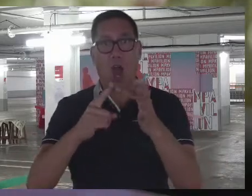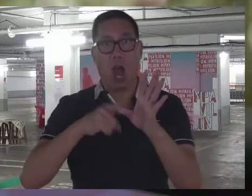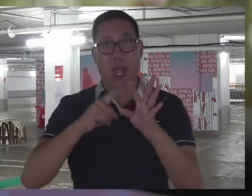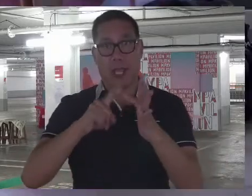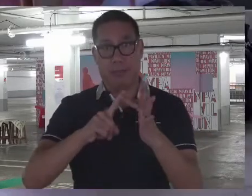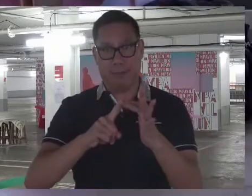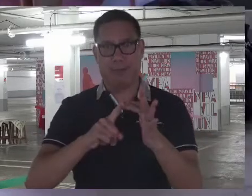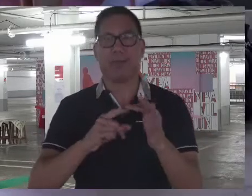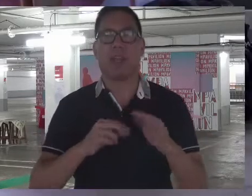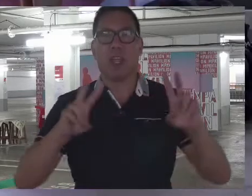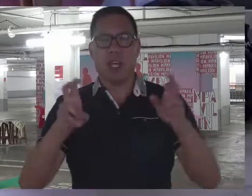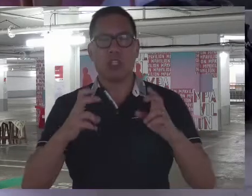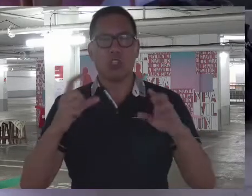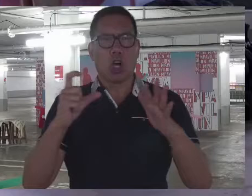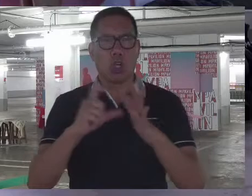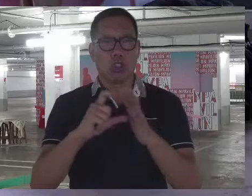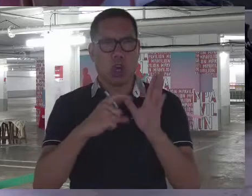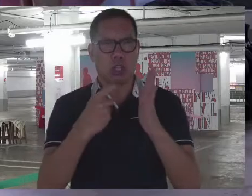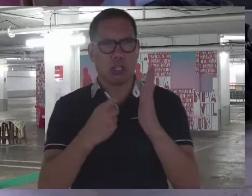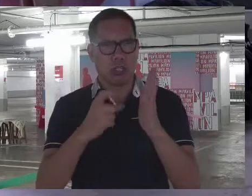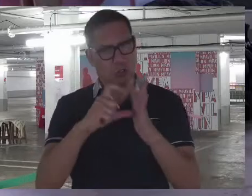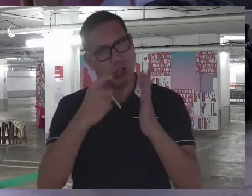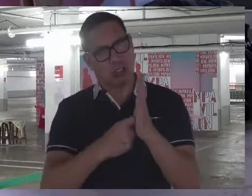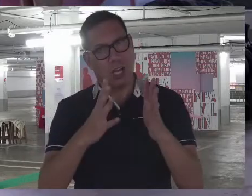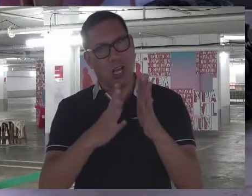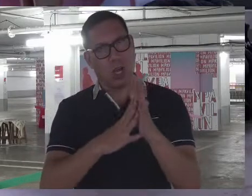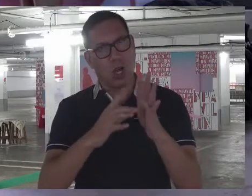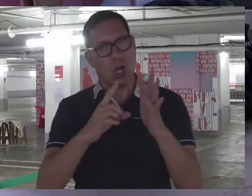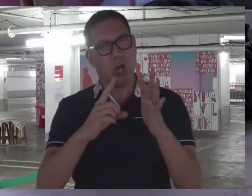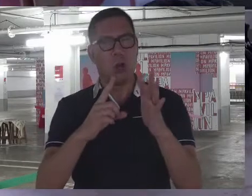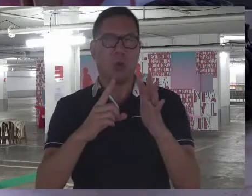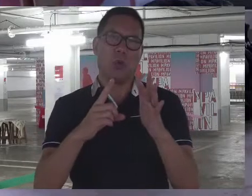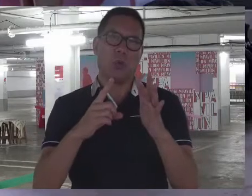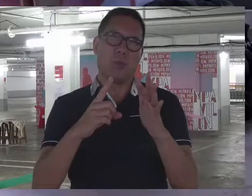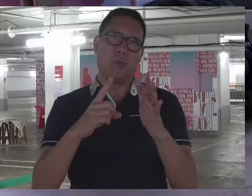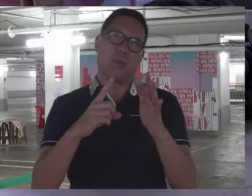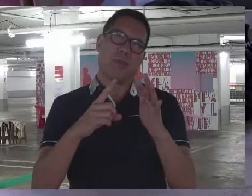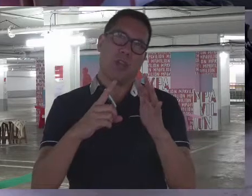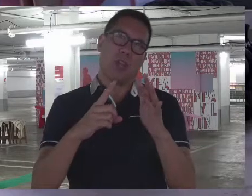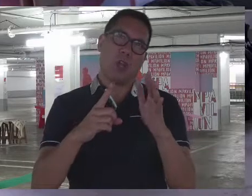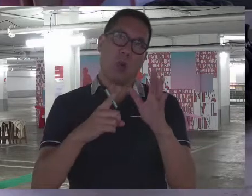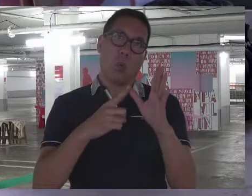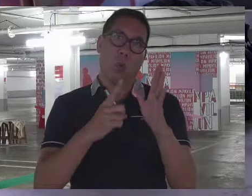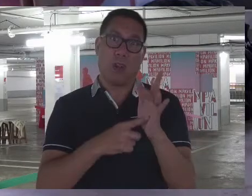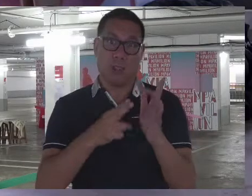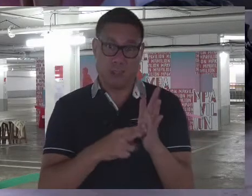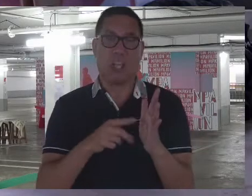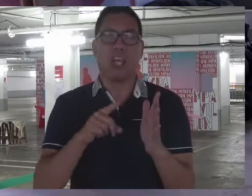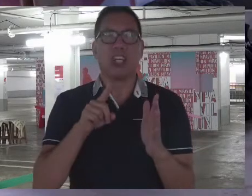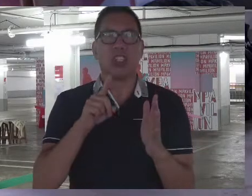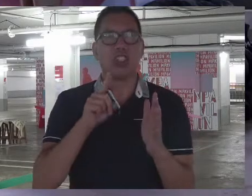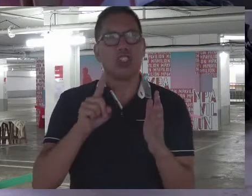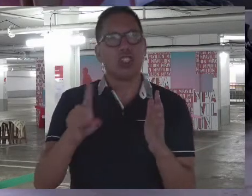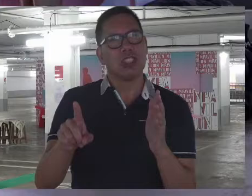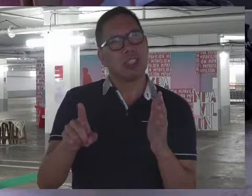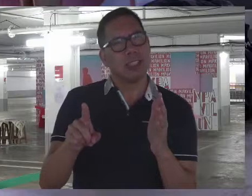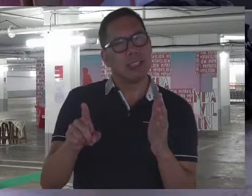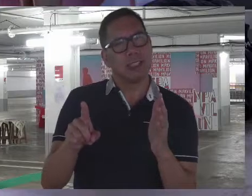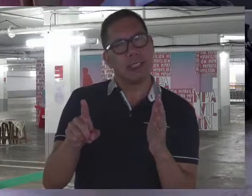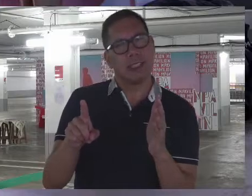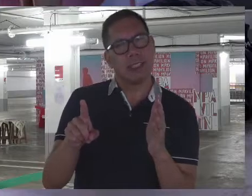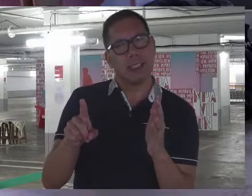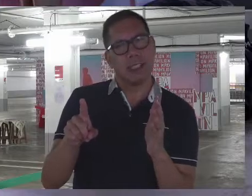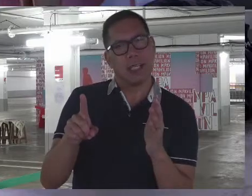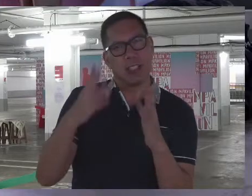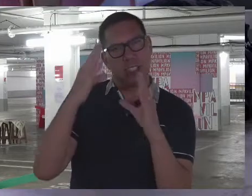Donna Whelan is so fantastic. She, Kent, the education